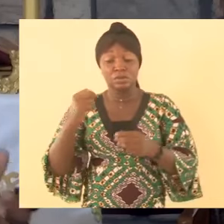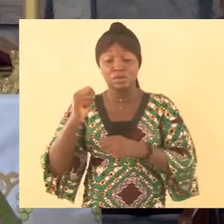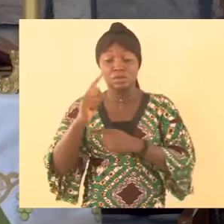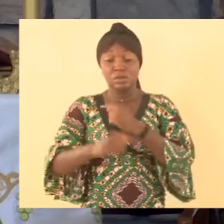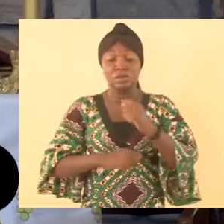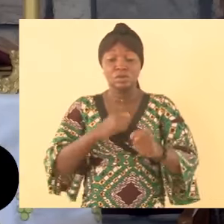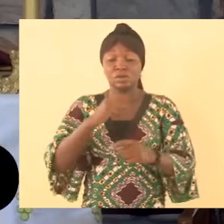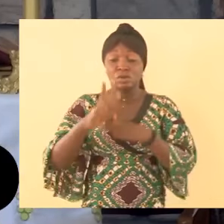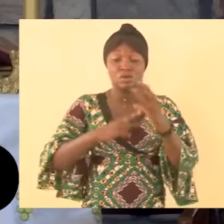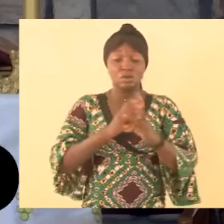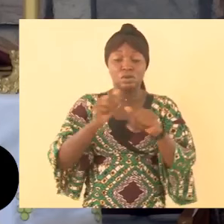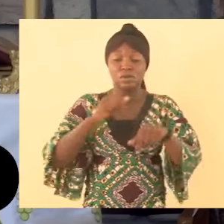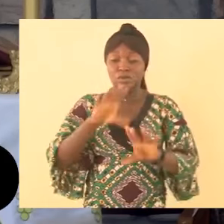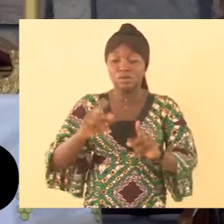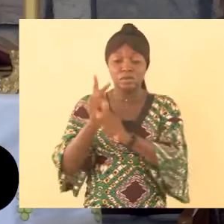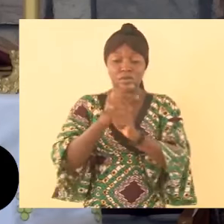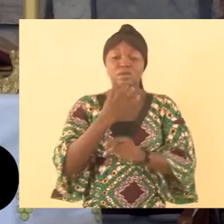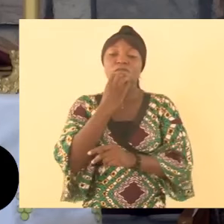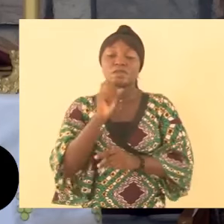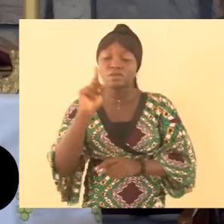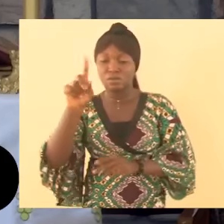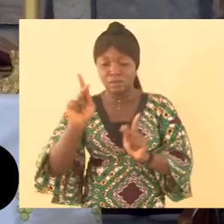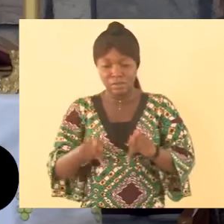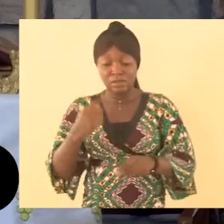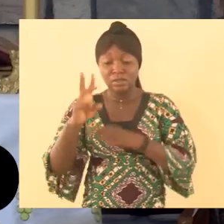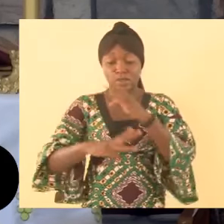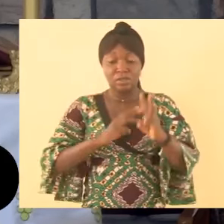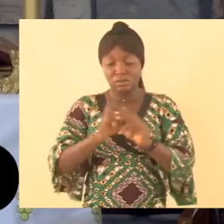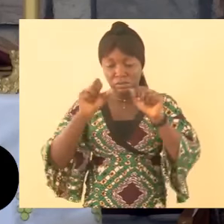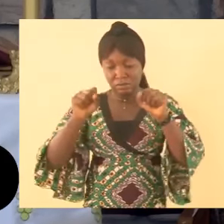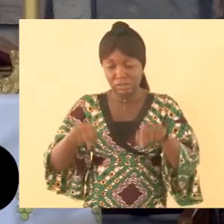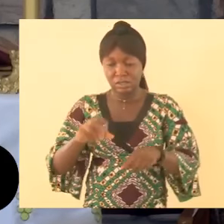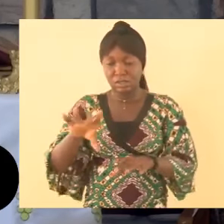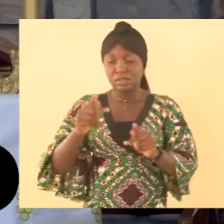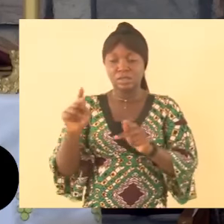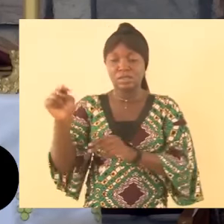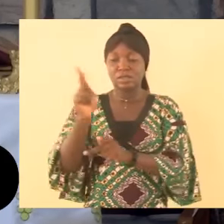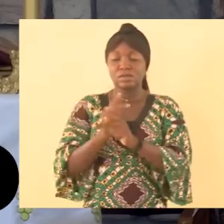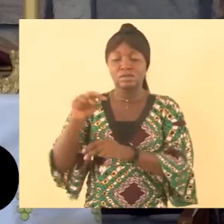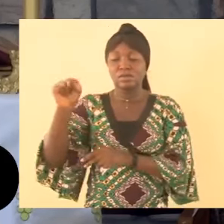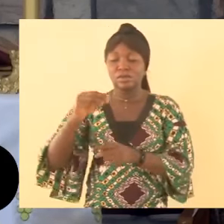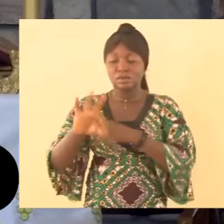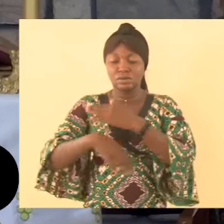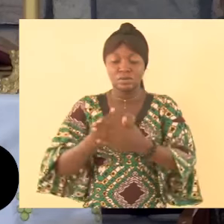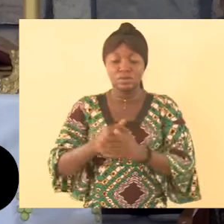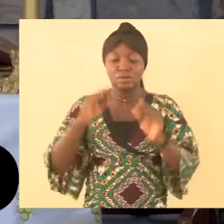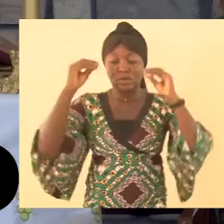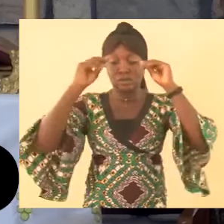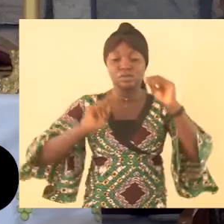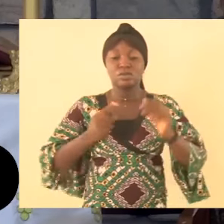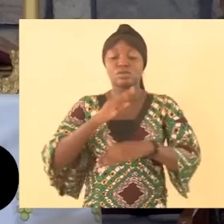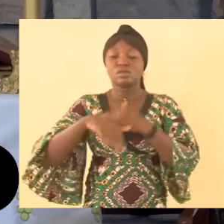Though the world cannot take care of the greed of even one person, the world can take care of the needs of all. Teach us